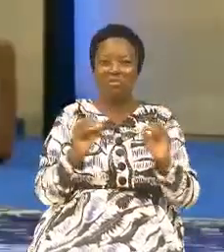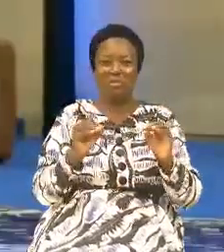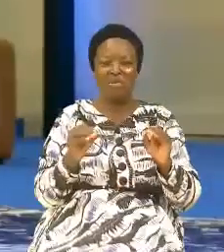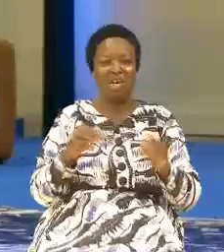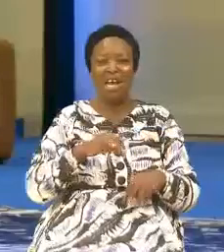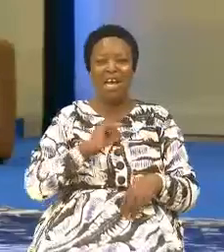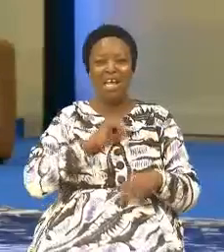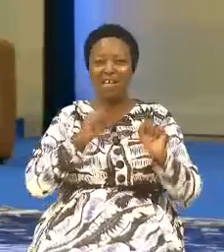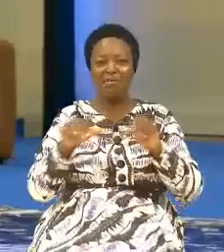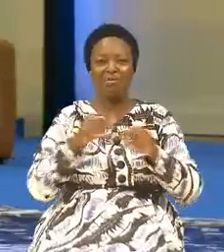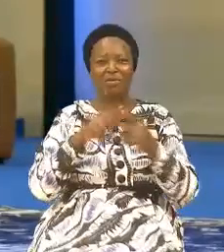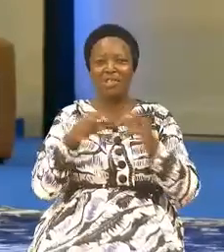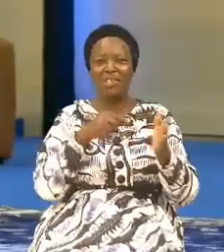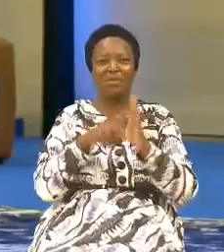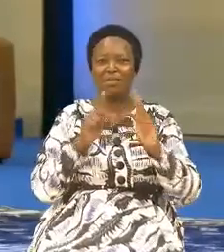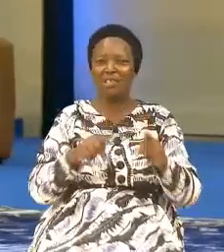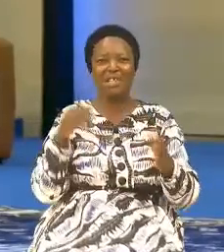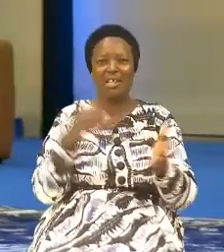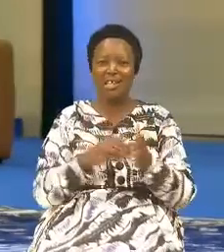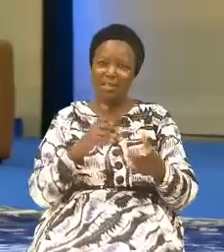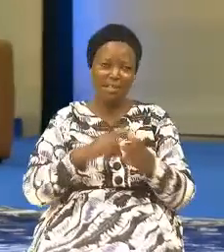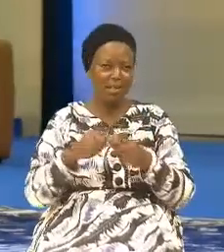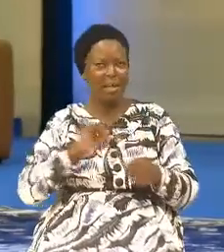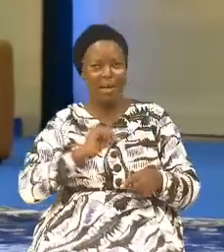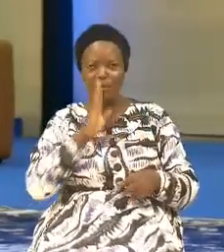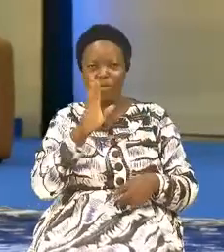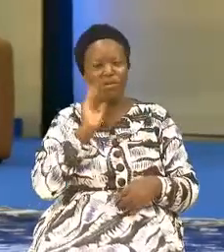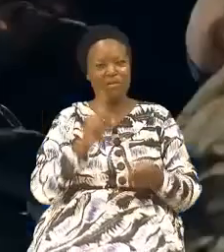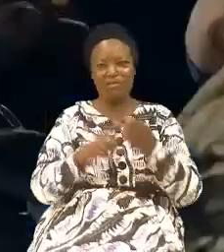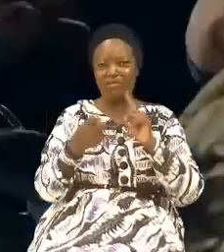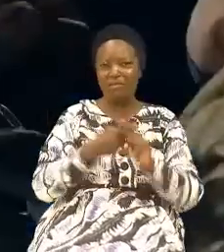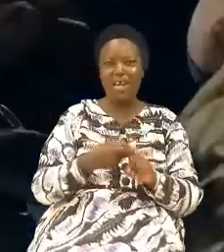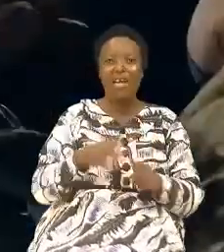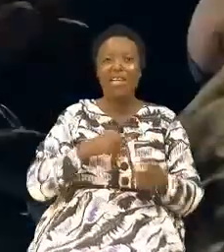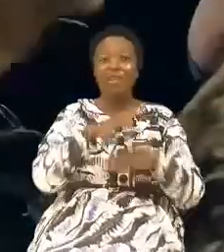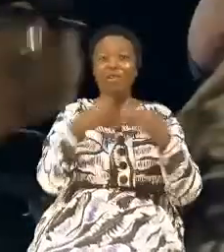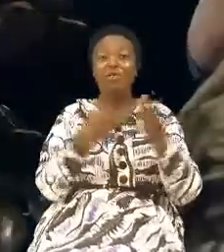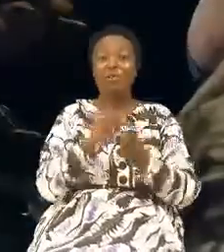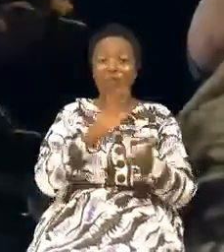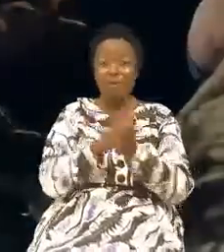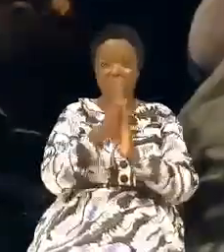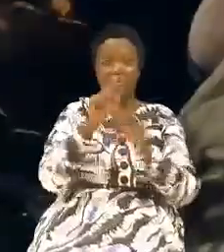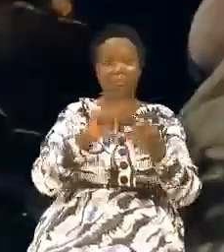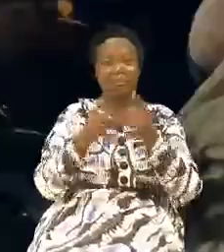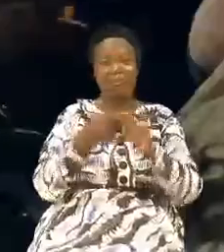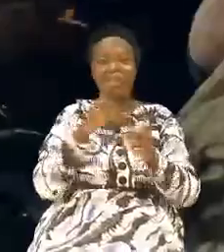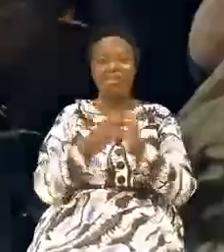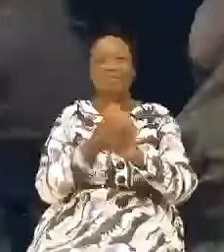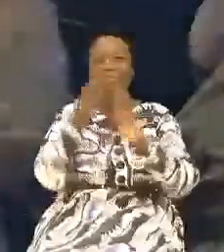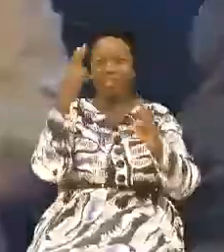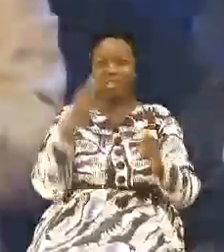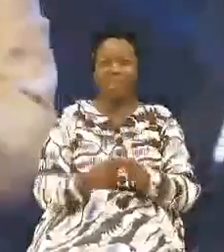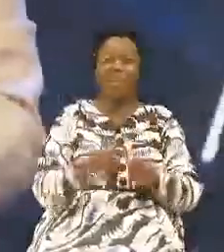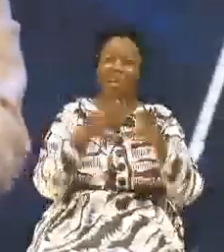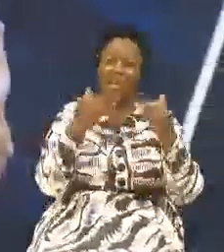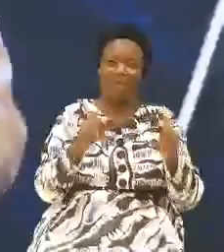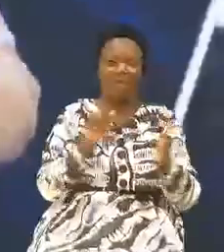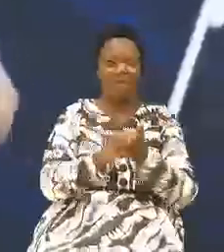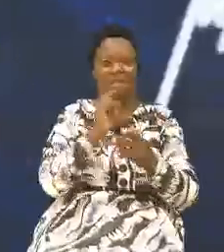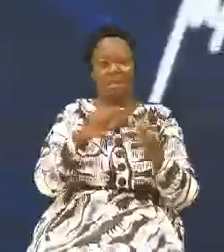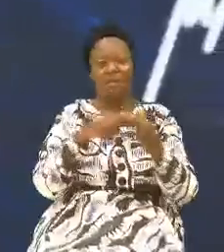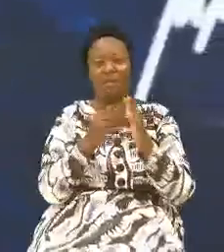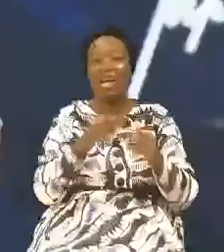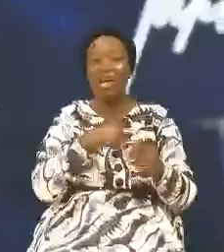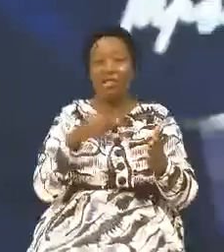I'll be his friend. He'll convert your enemies to be your friends in Jesus' name. Now, that's the source. And today,